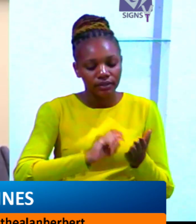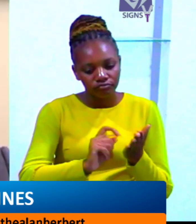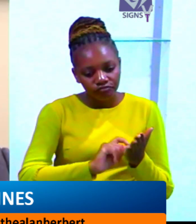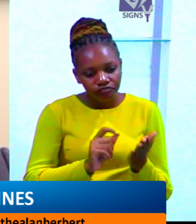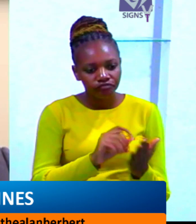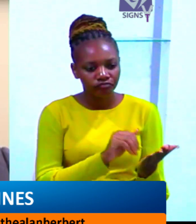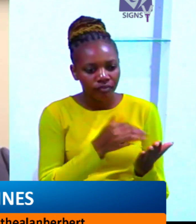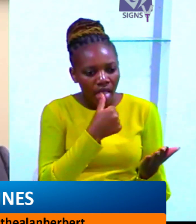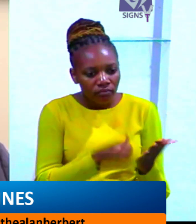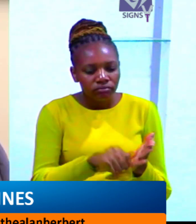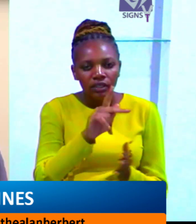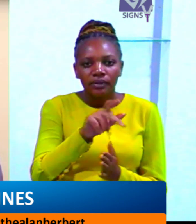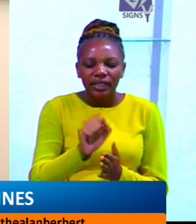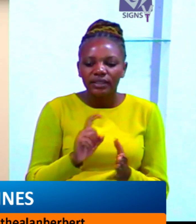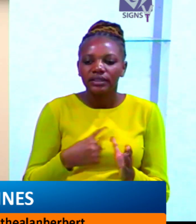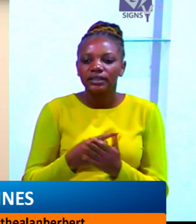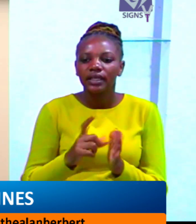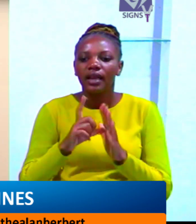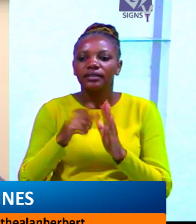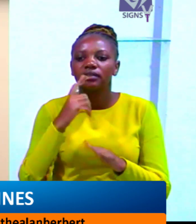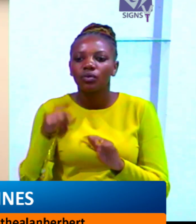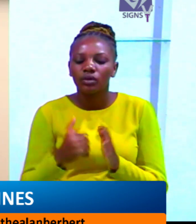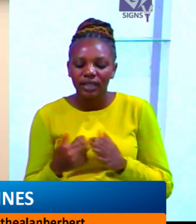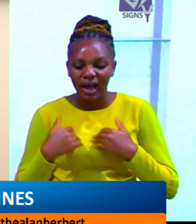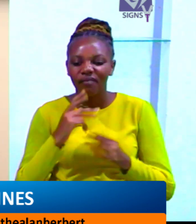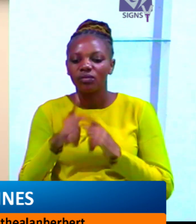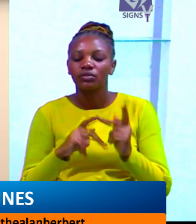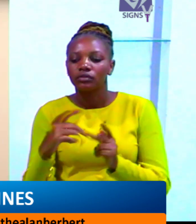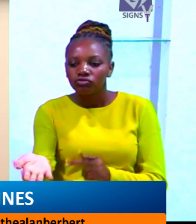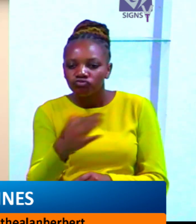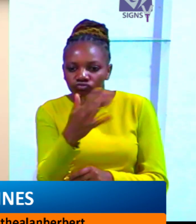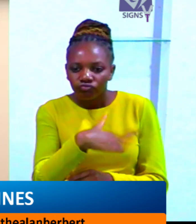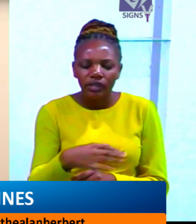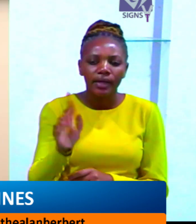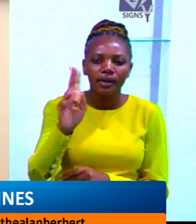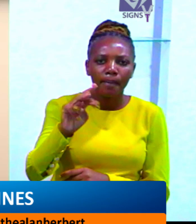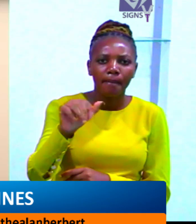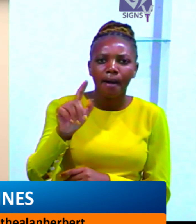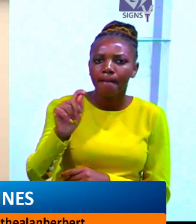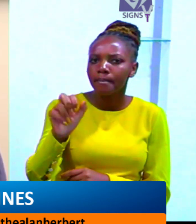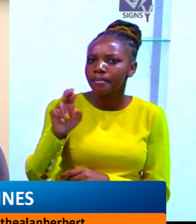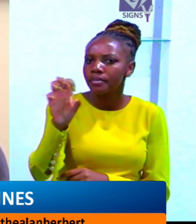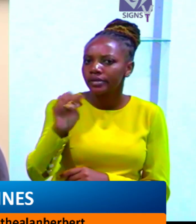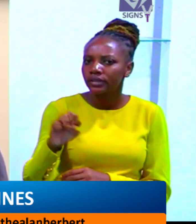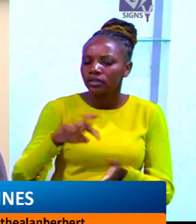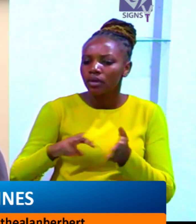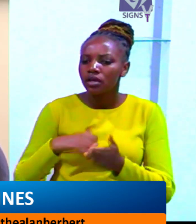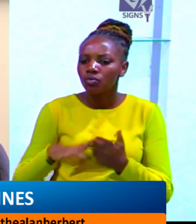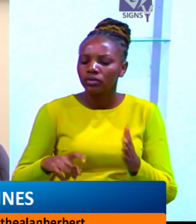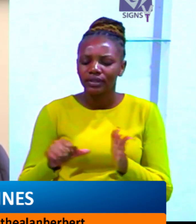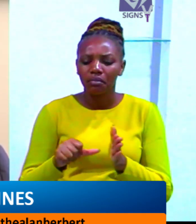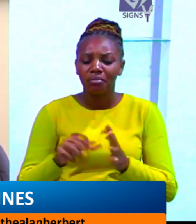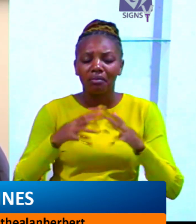tell you, I don't know, there's a court moratorium on them bringing meters. It is a real nightmare on the power